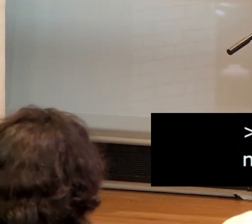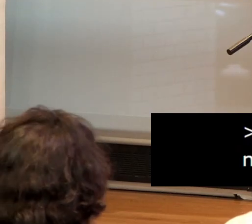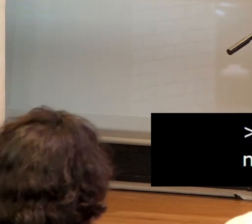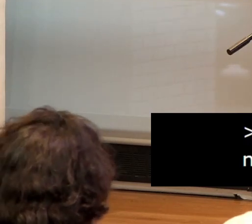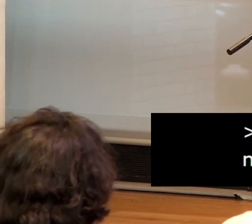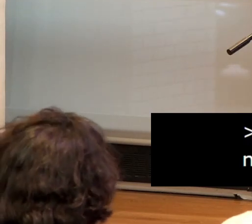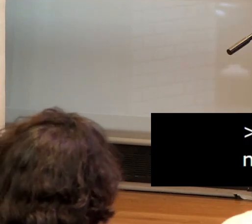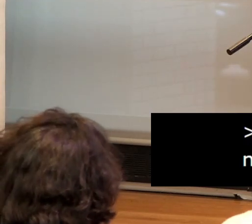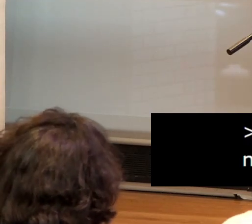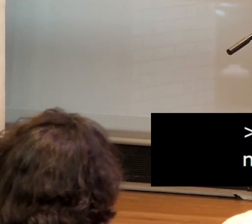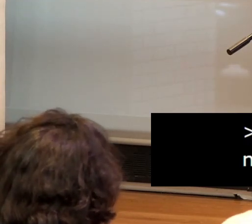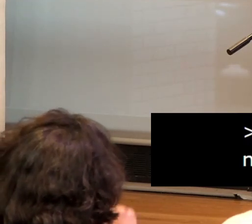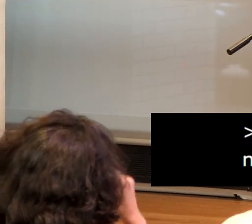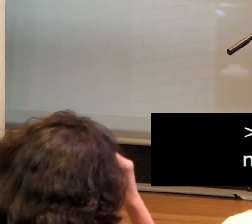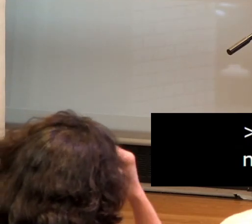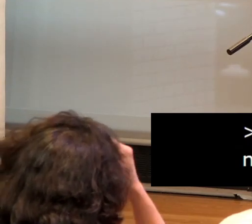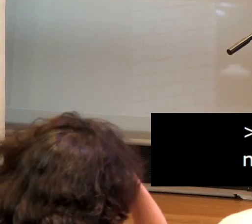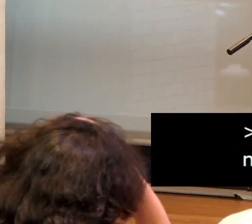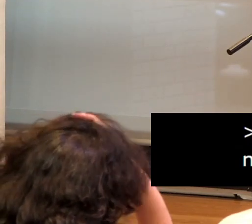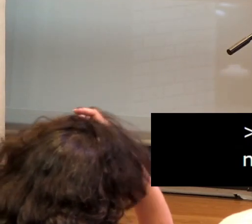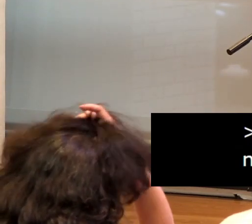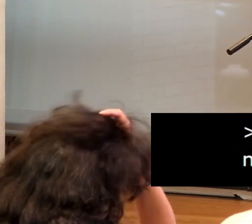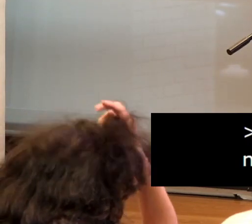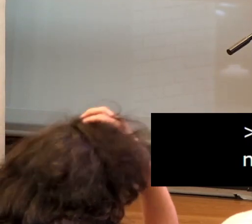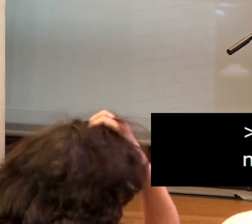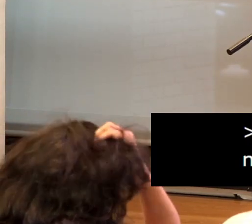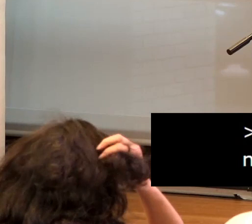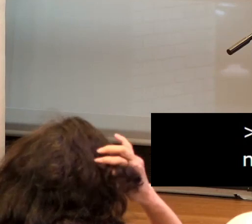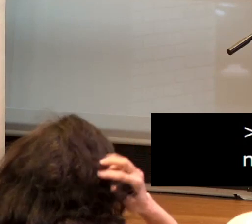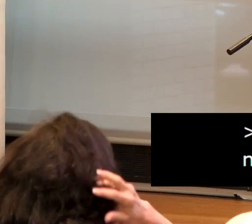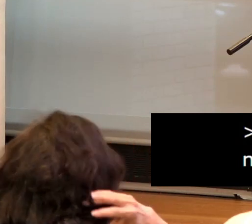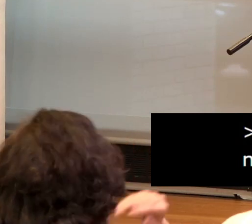here, it was absolutely a must have these